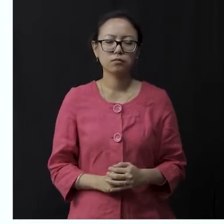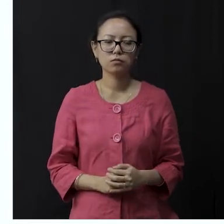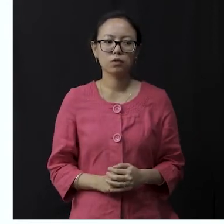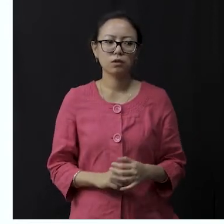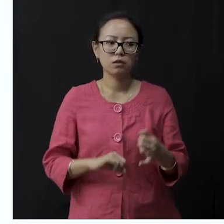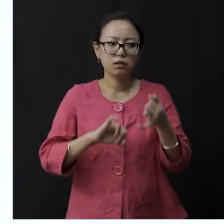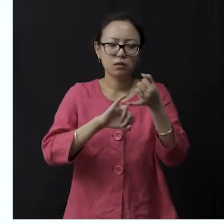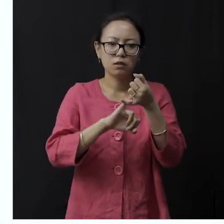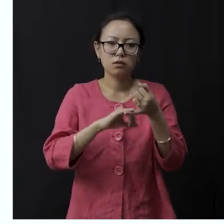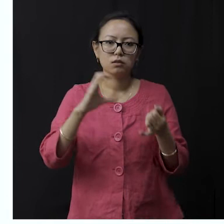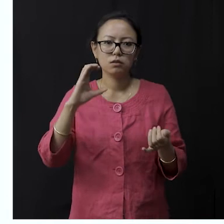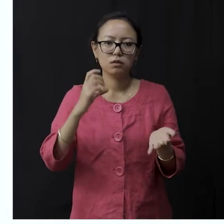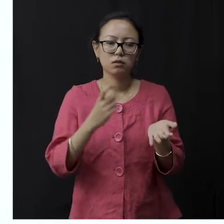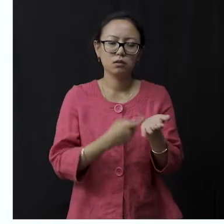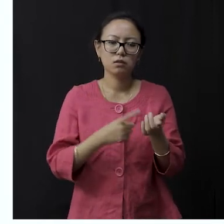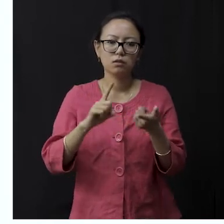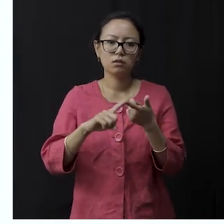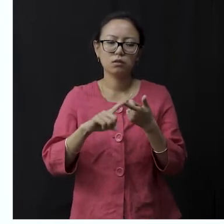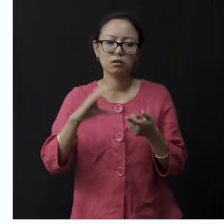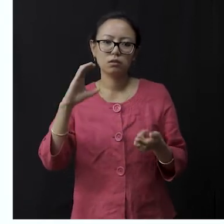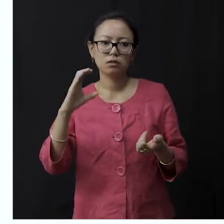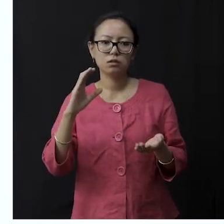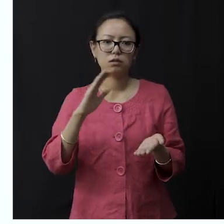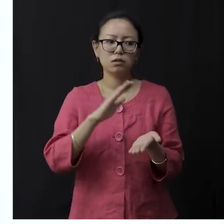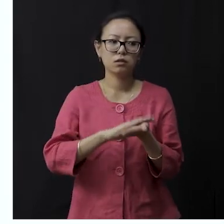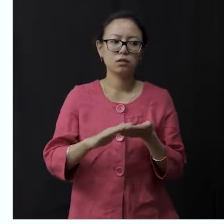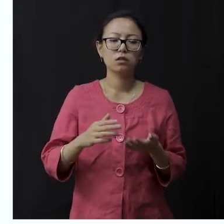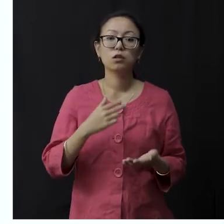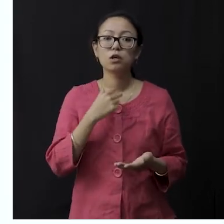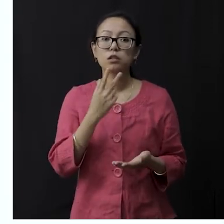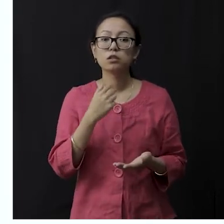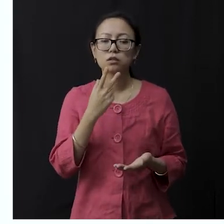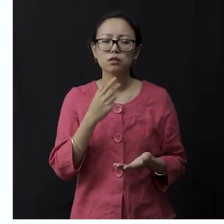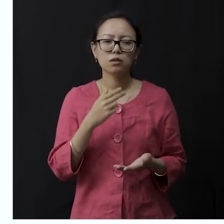Now screech, that means a sharp sound.